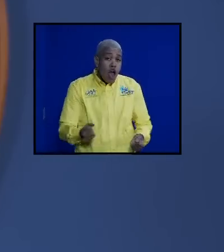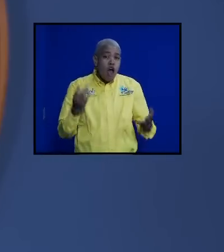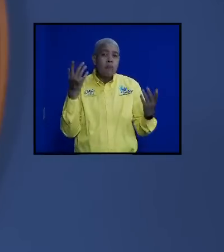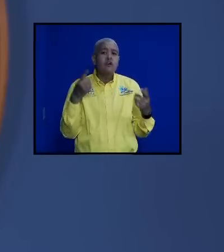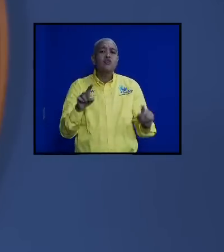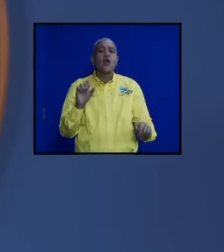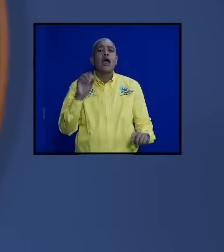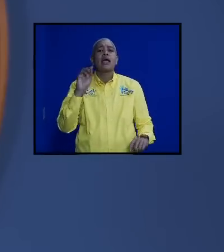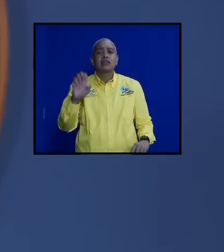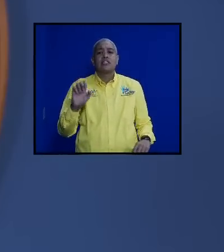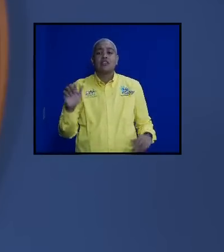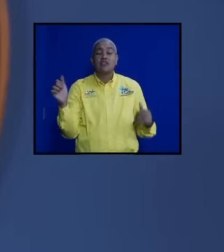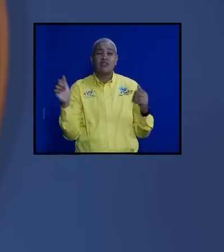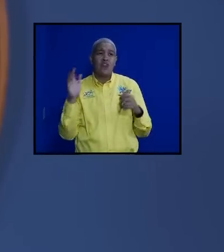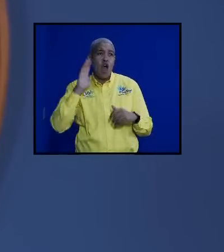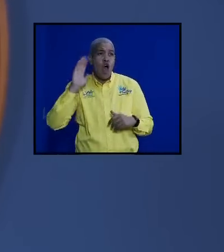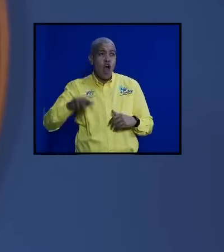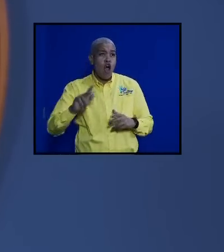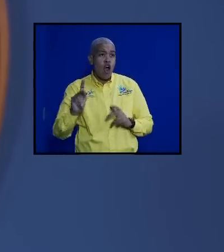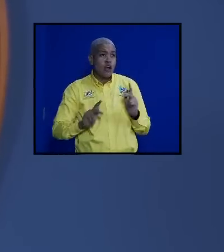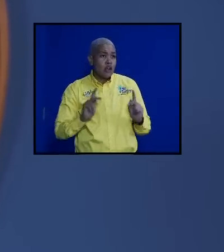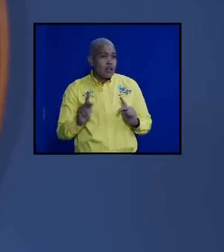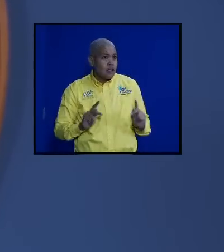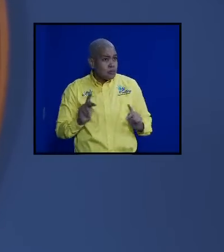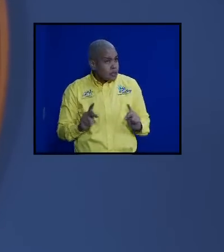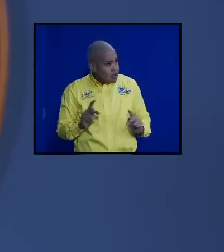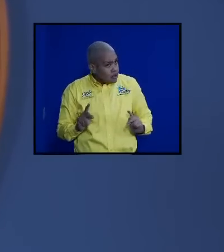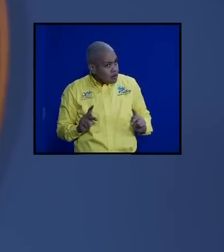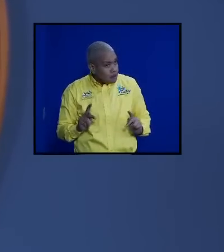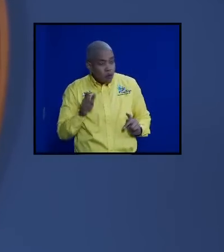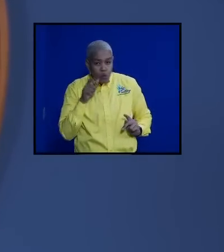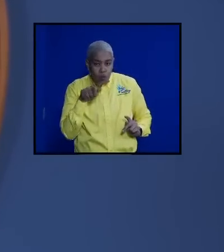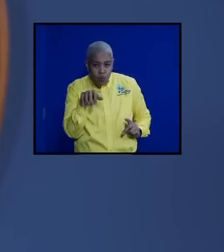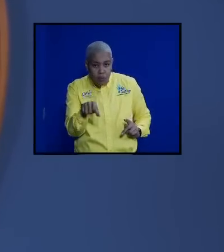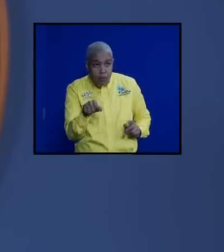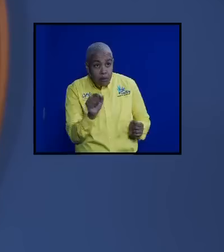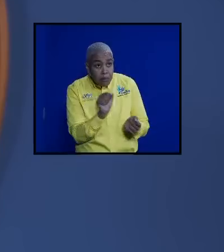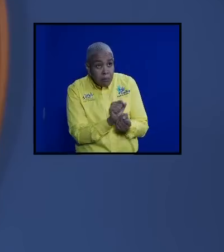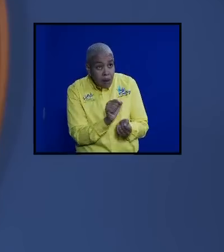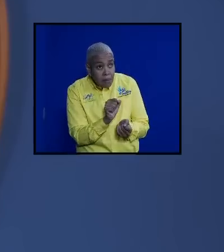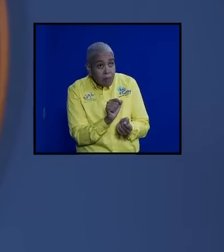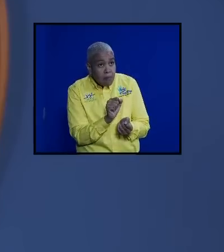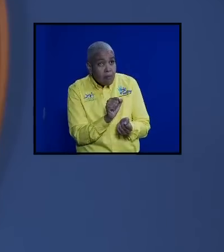emergency, all of the people who are taken in, who have